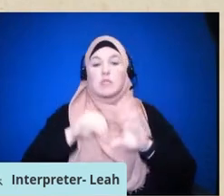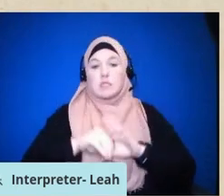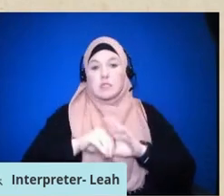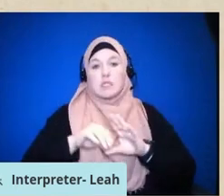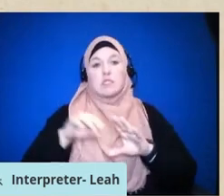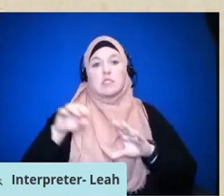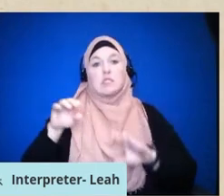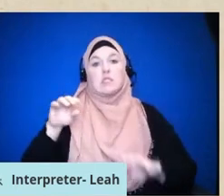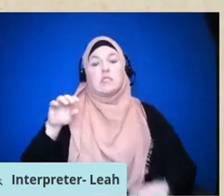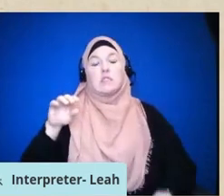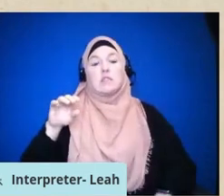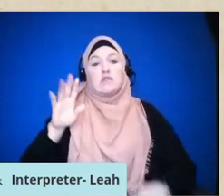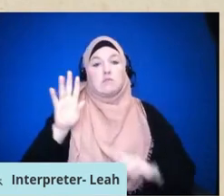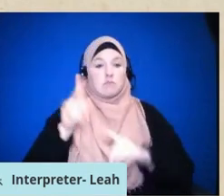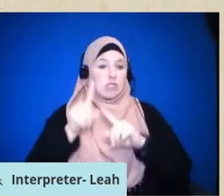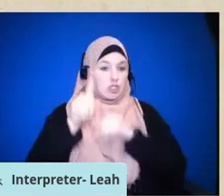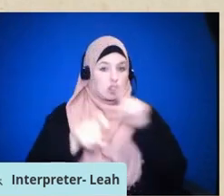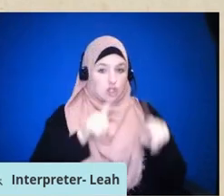the survey,